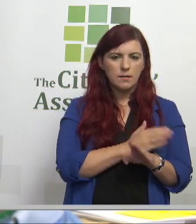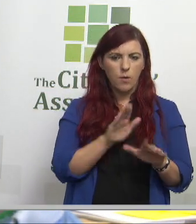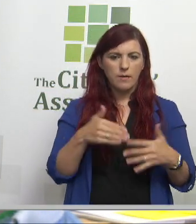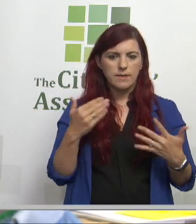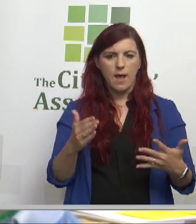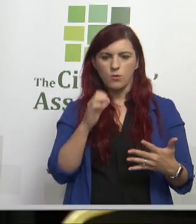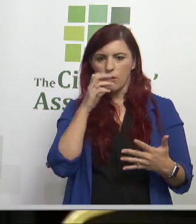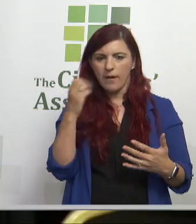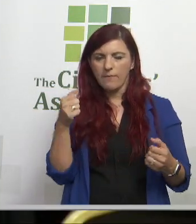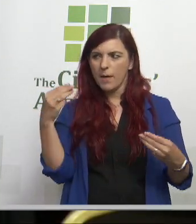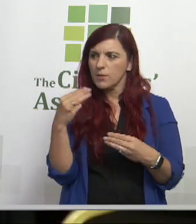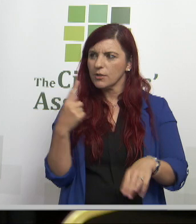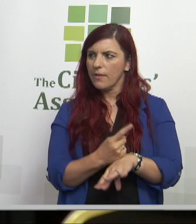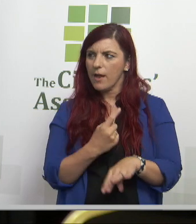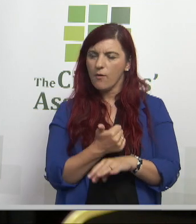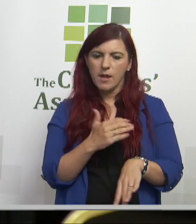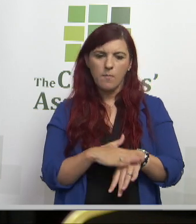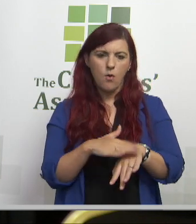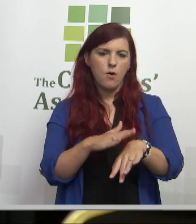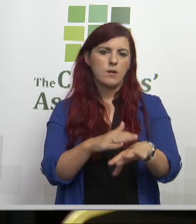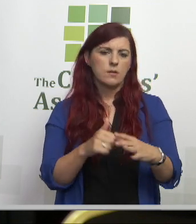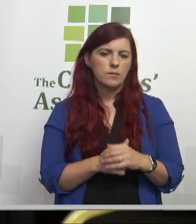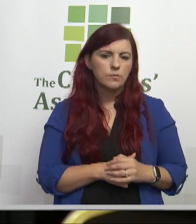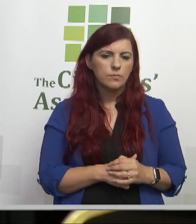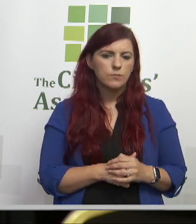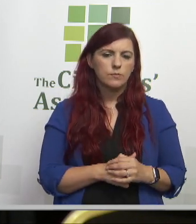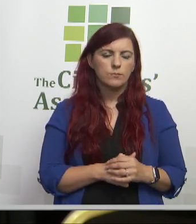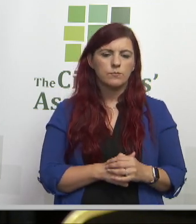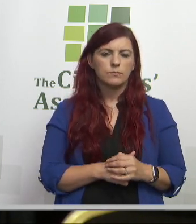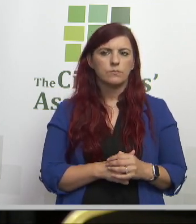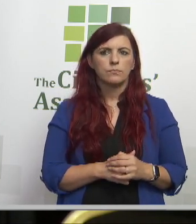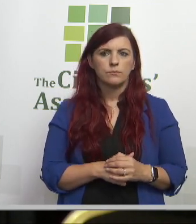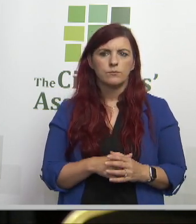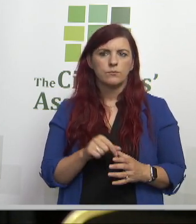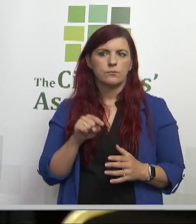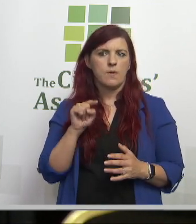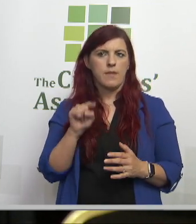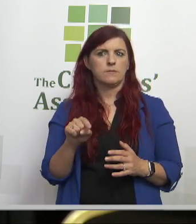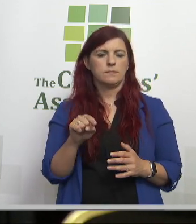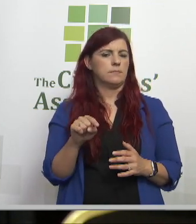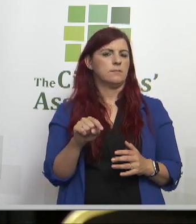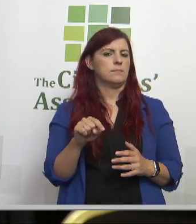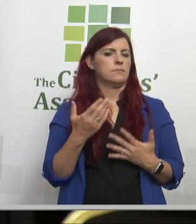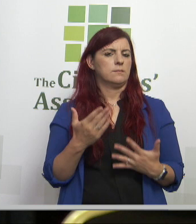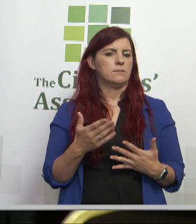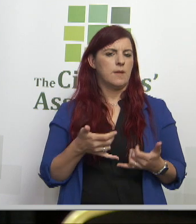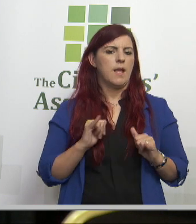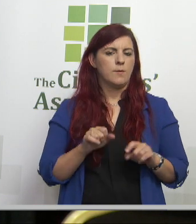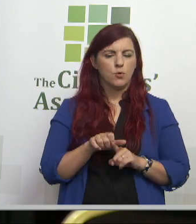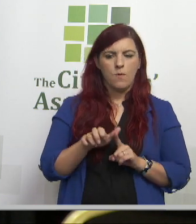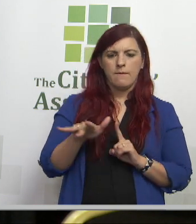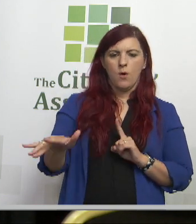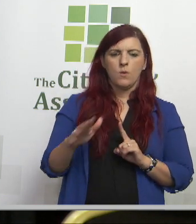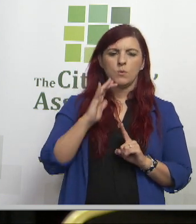the fertilizer, where maybe it's been put on at too dense a level. That's now able to flow into the wetland,